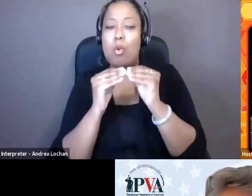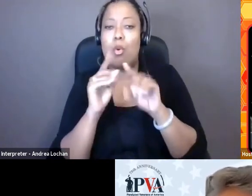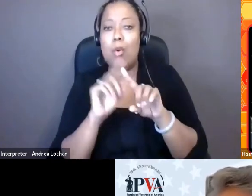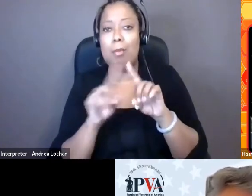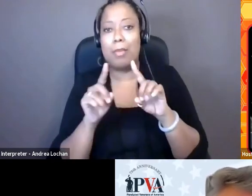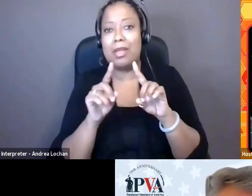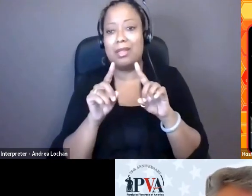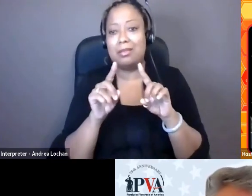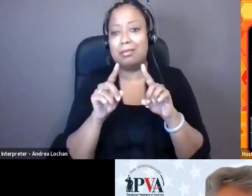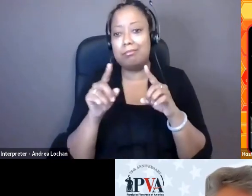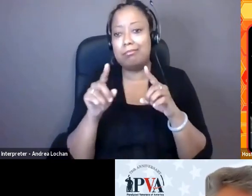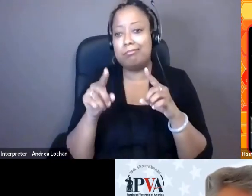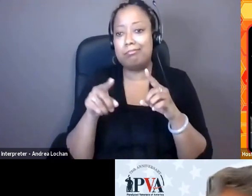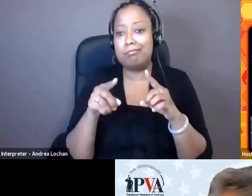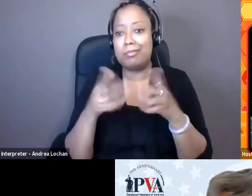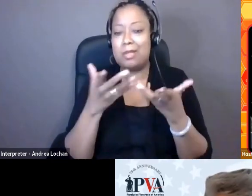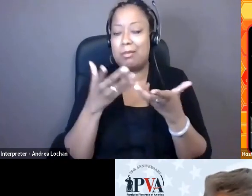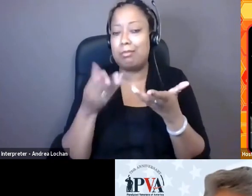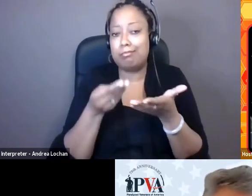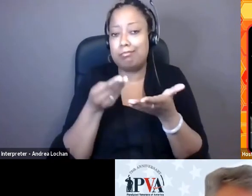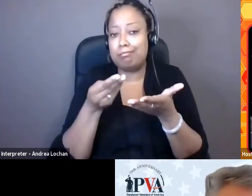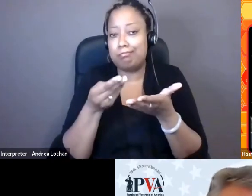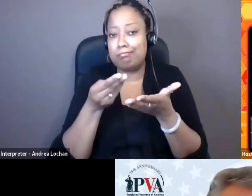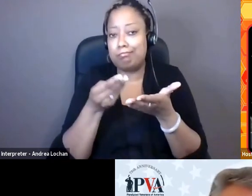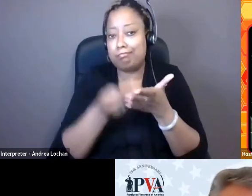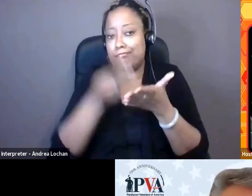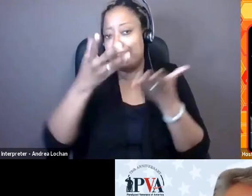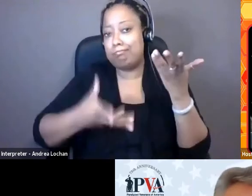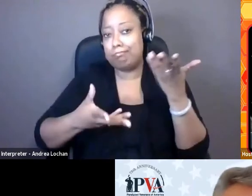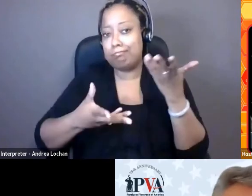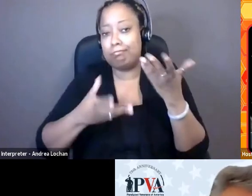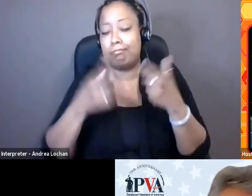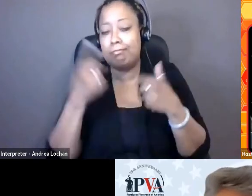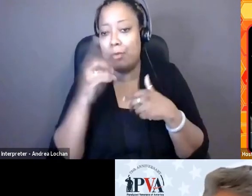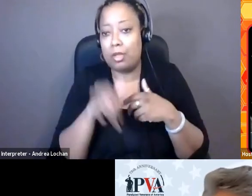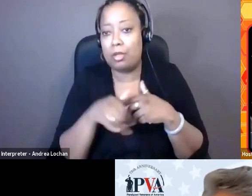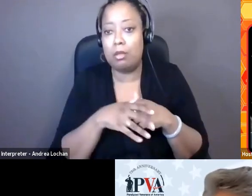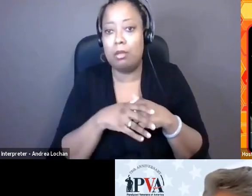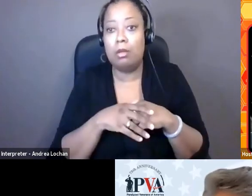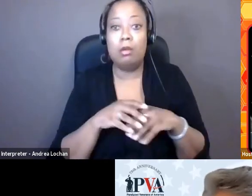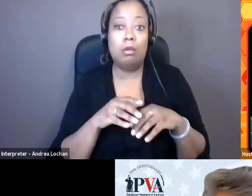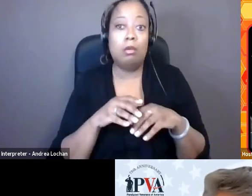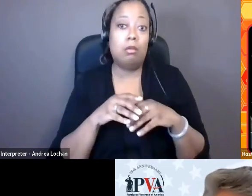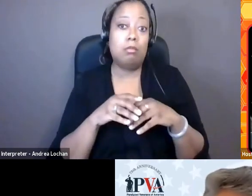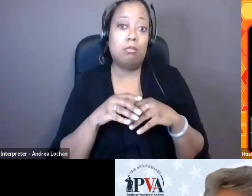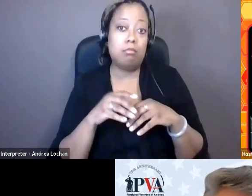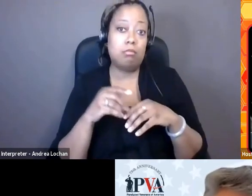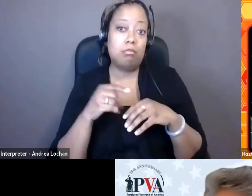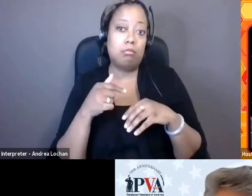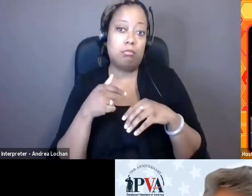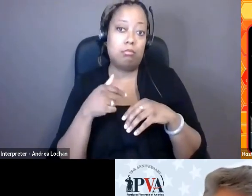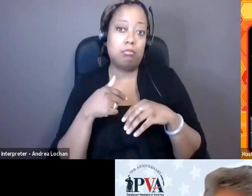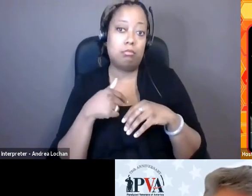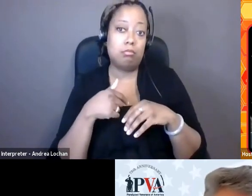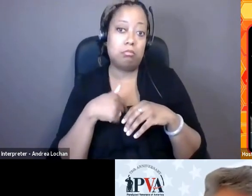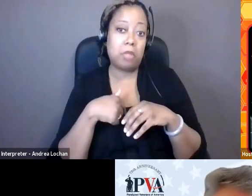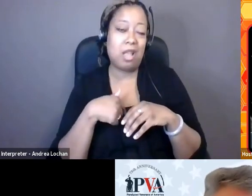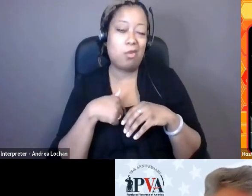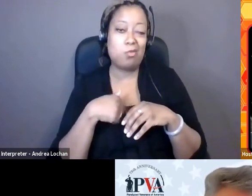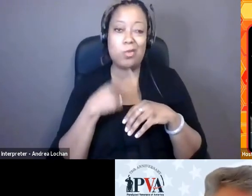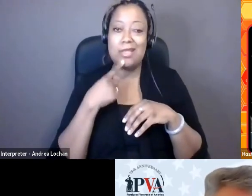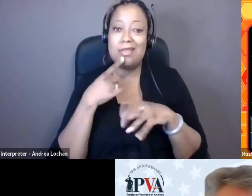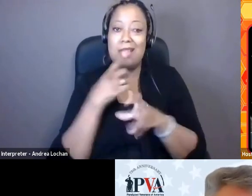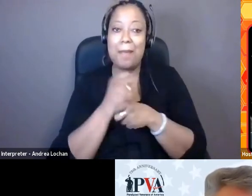into some significant cost increases to make it a little more custom. I would definitely want to make sure it's not more than 12